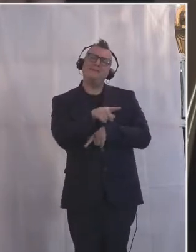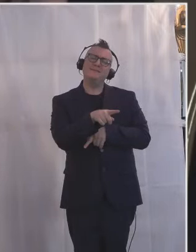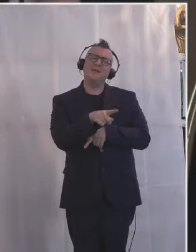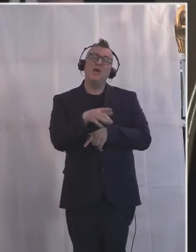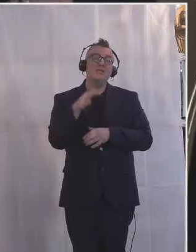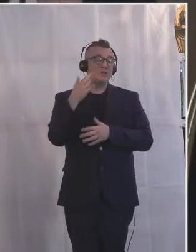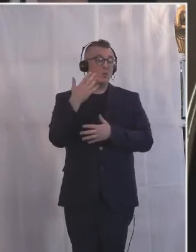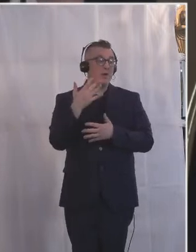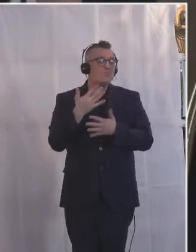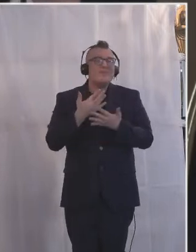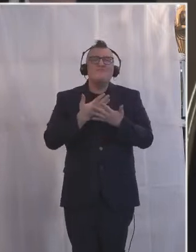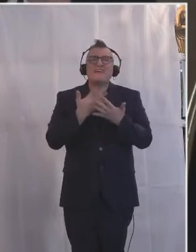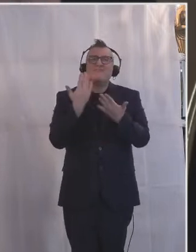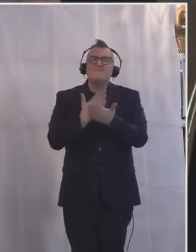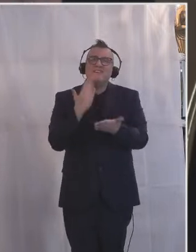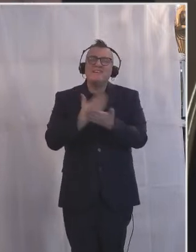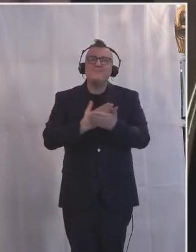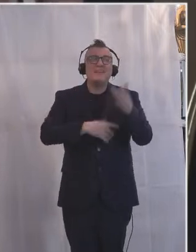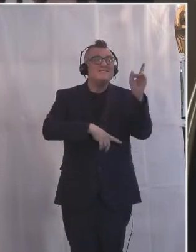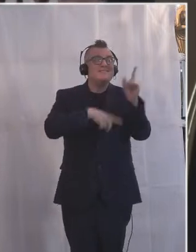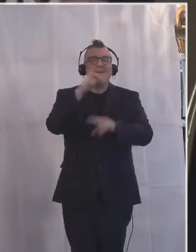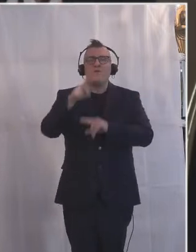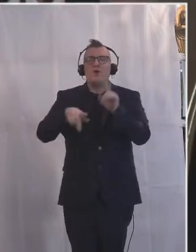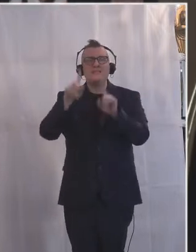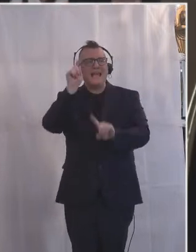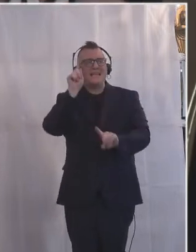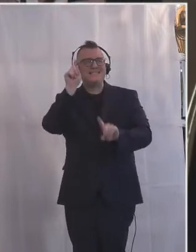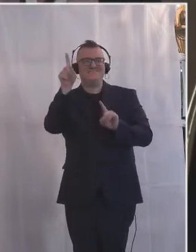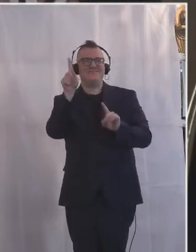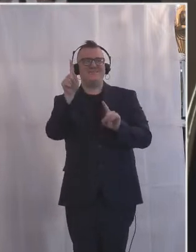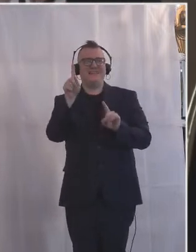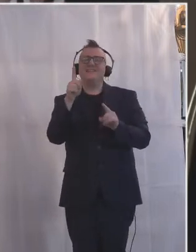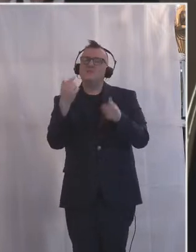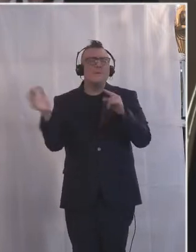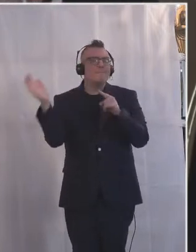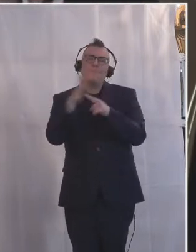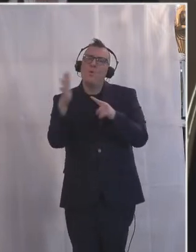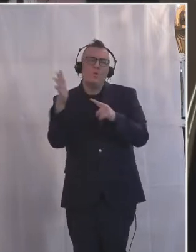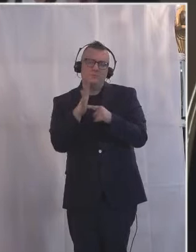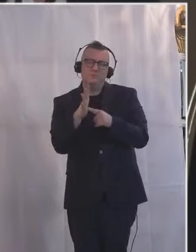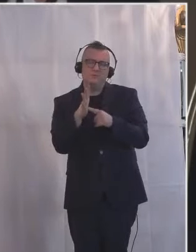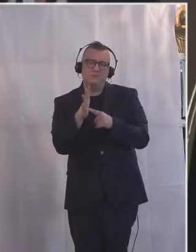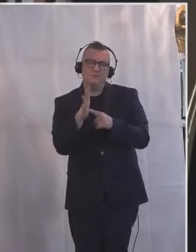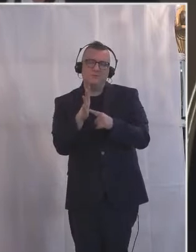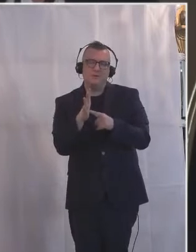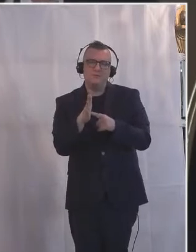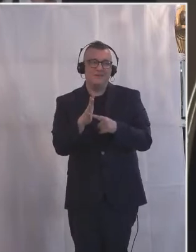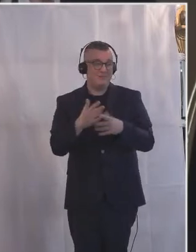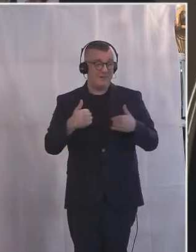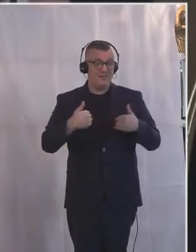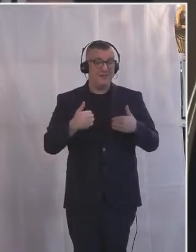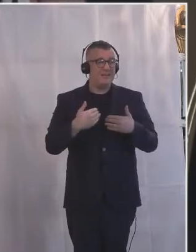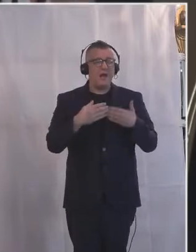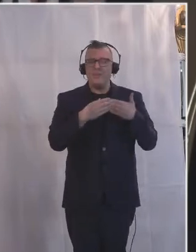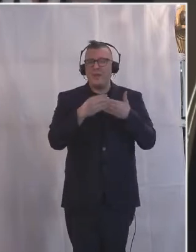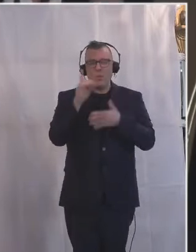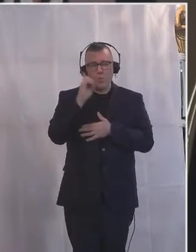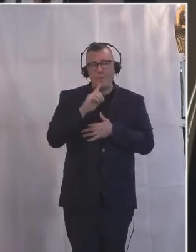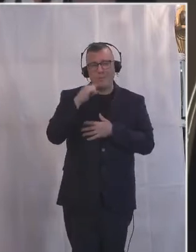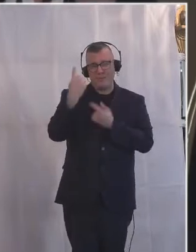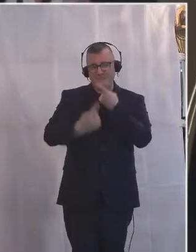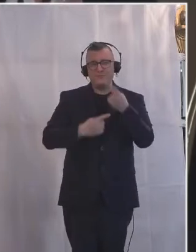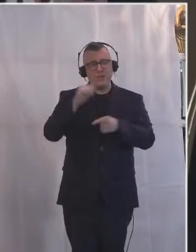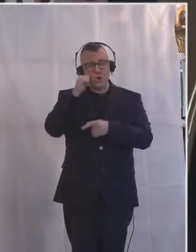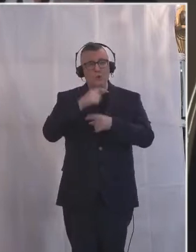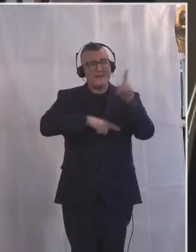a female, you understand that the importance of that, bringing that diversity in and getting different ideas and allowing yourself